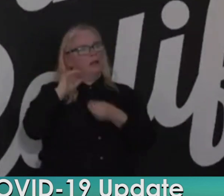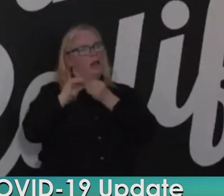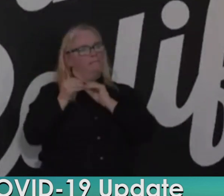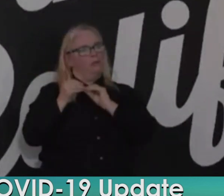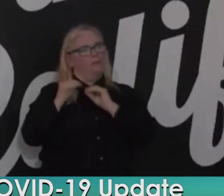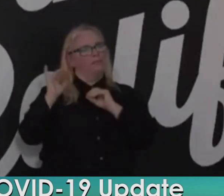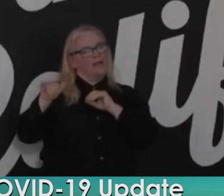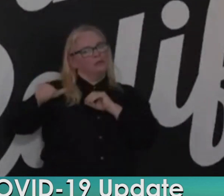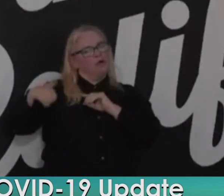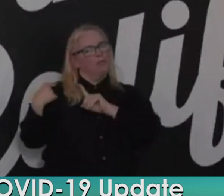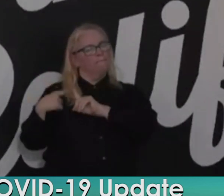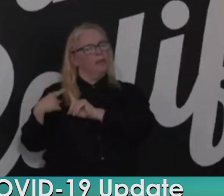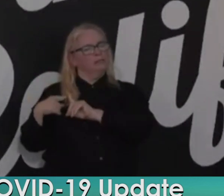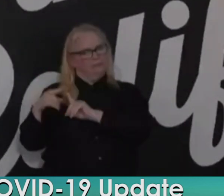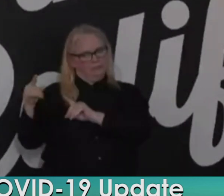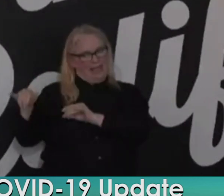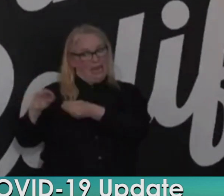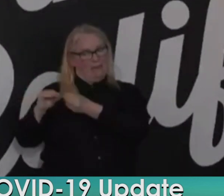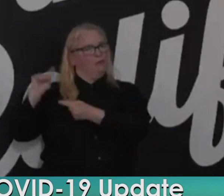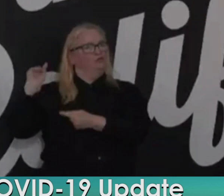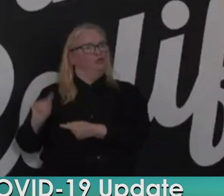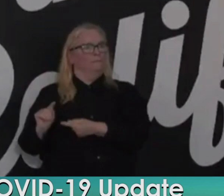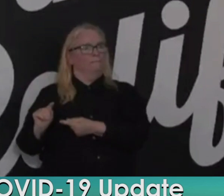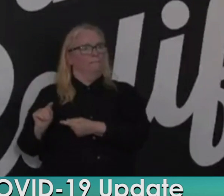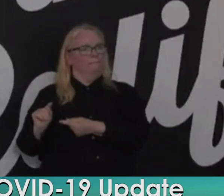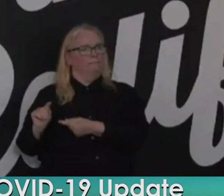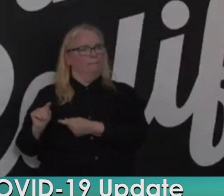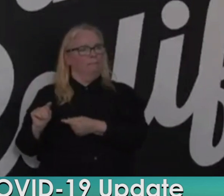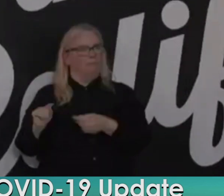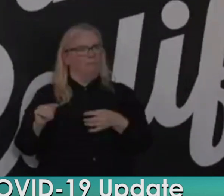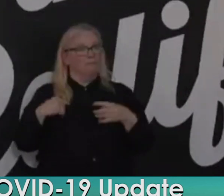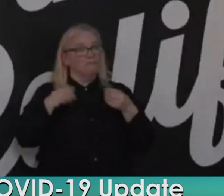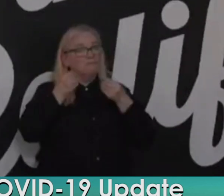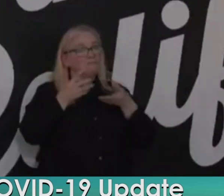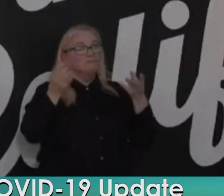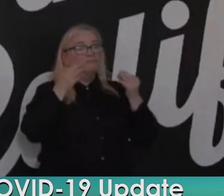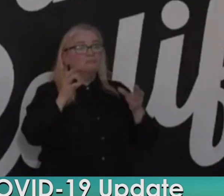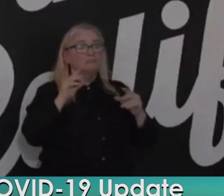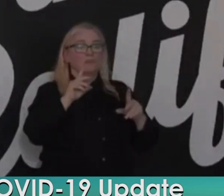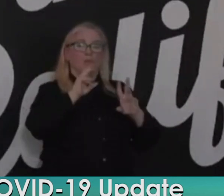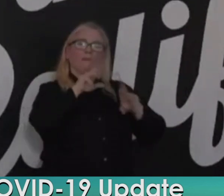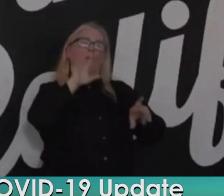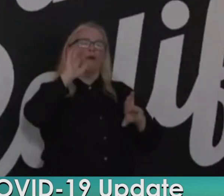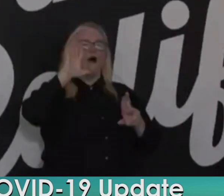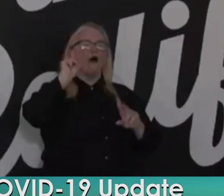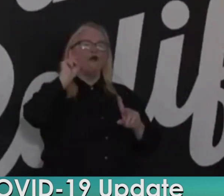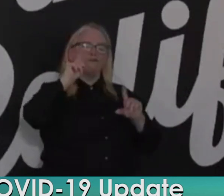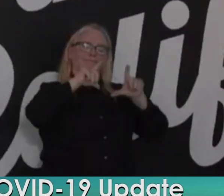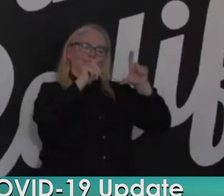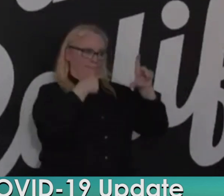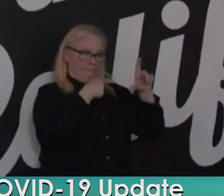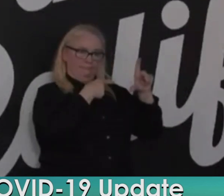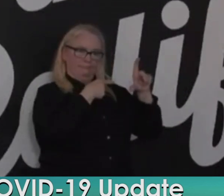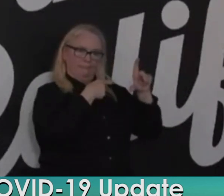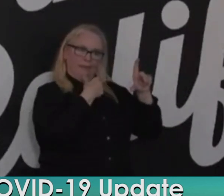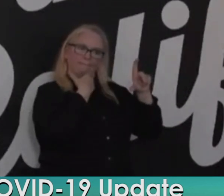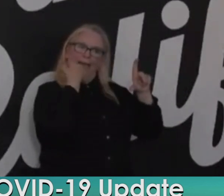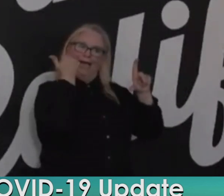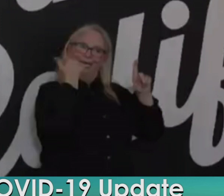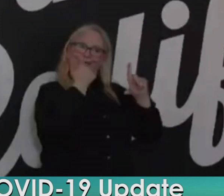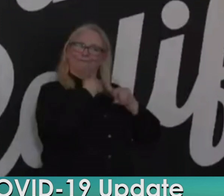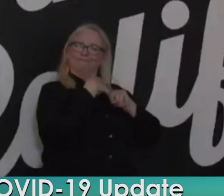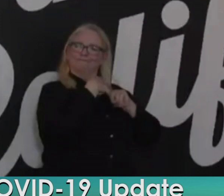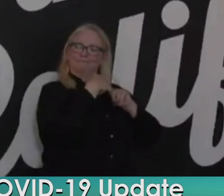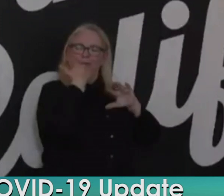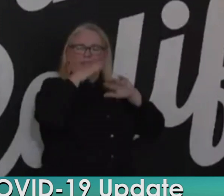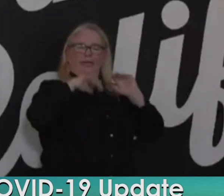indication. If we were putting out our report card today, it would be even slightly stronger than the report card we put out yesterday. That